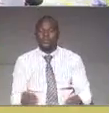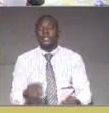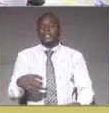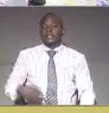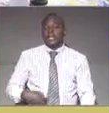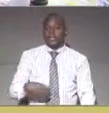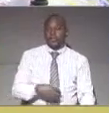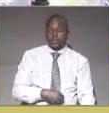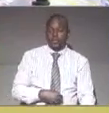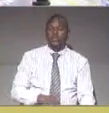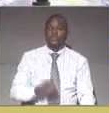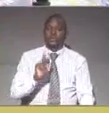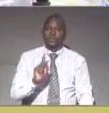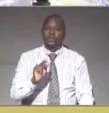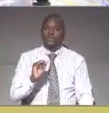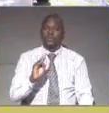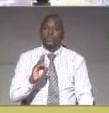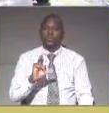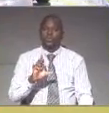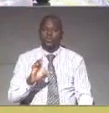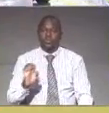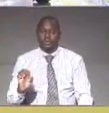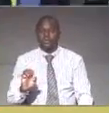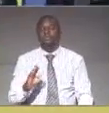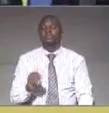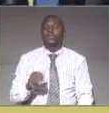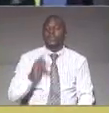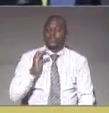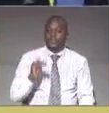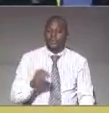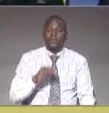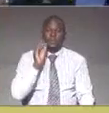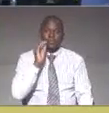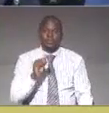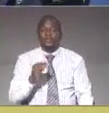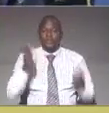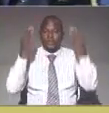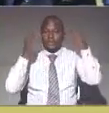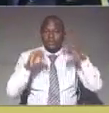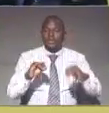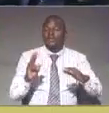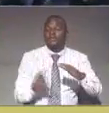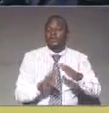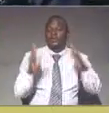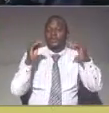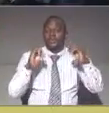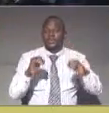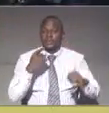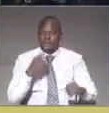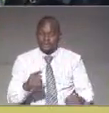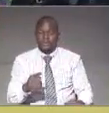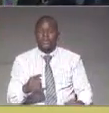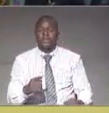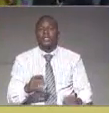Ronald Chibule, State Minister for Water. While delivering the condolence message from the President, the Vice President Edward Chiwanuka Sekandi